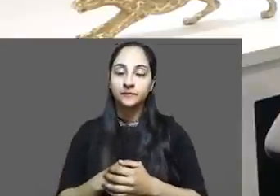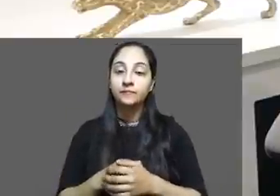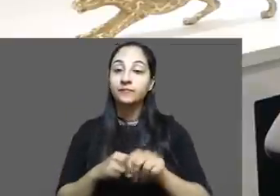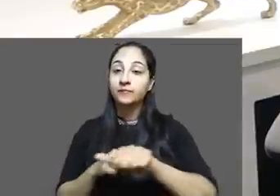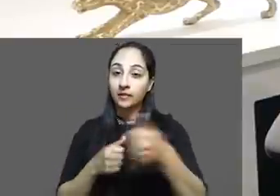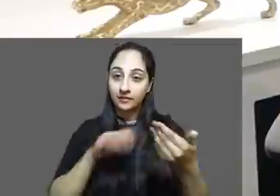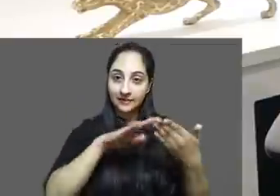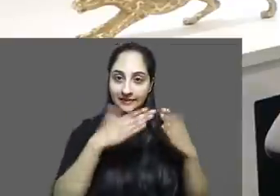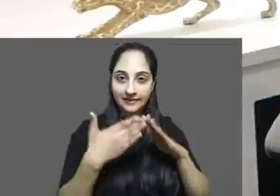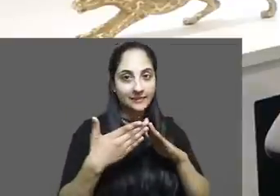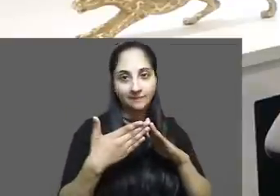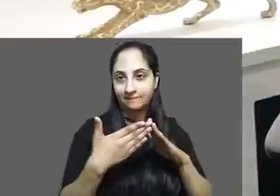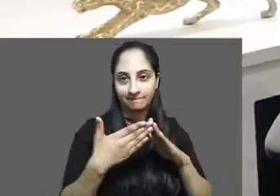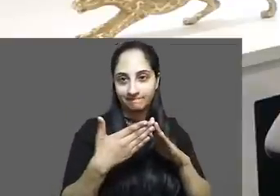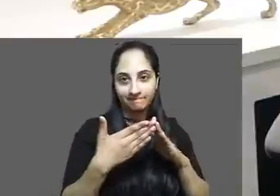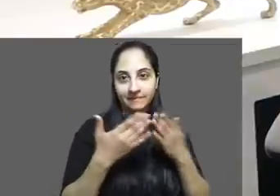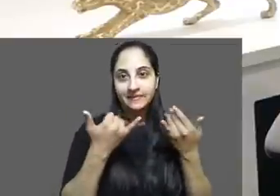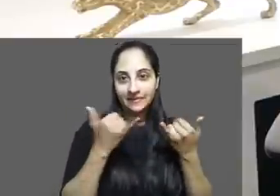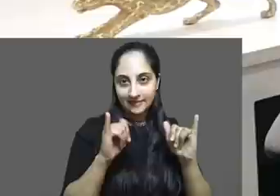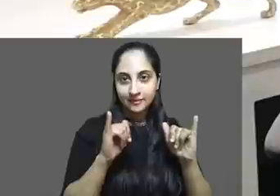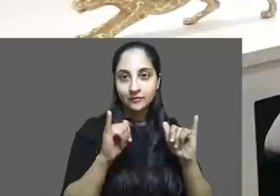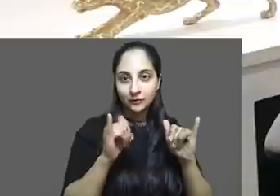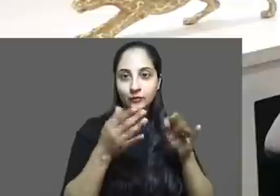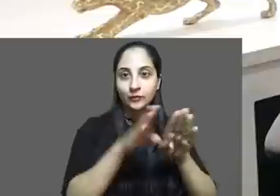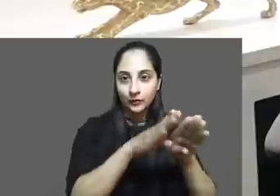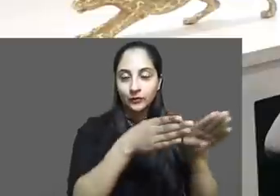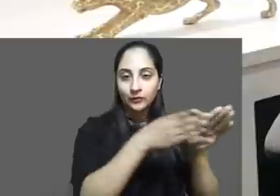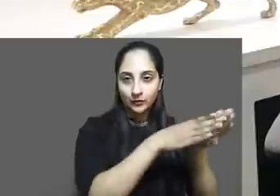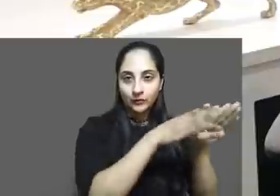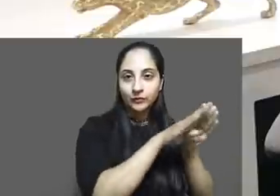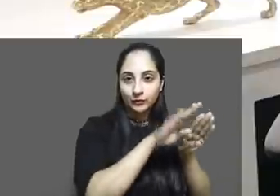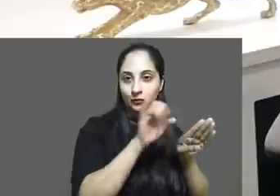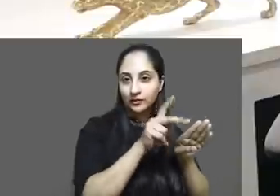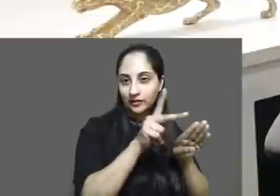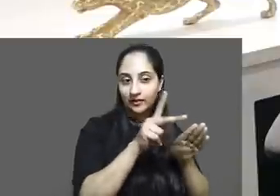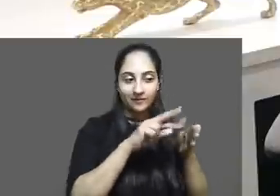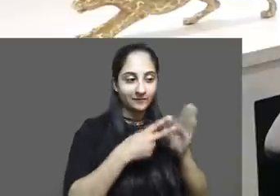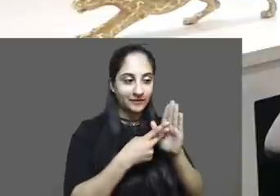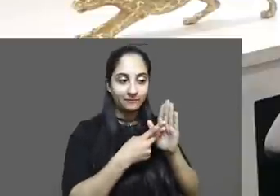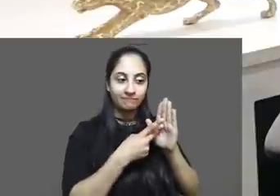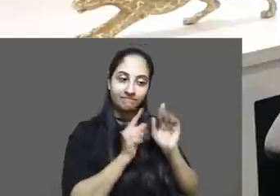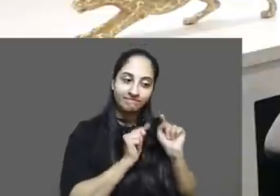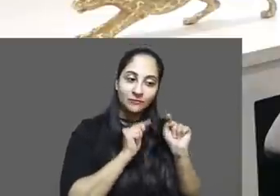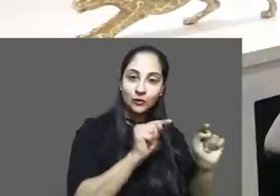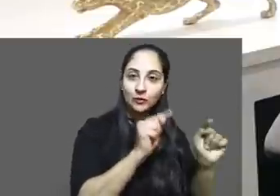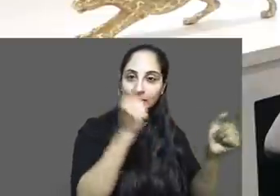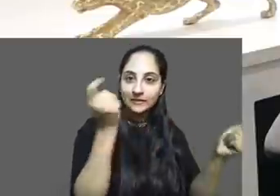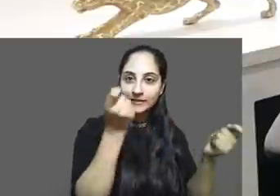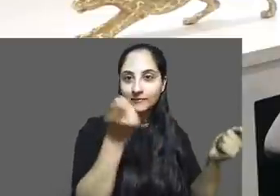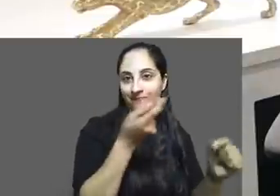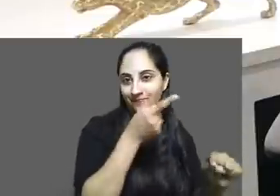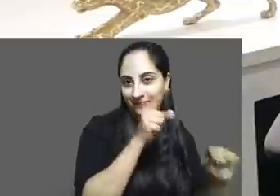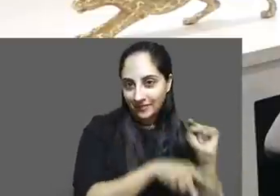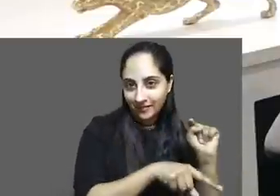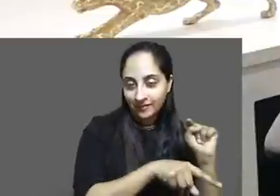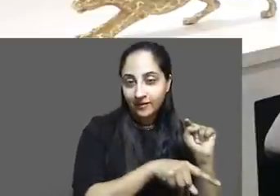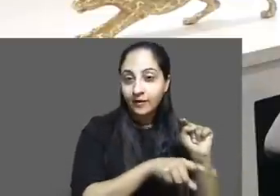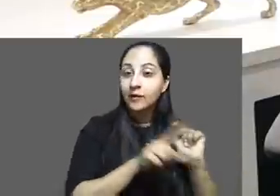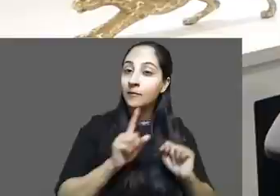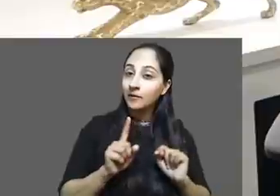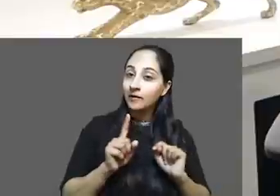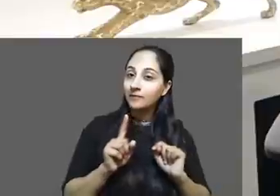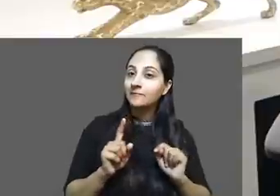course, many of us will not be able to attend Jamaat Khana to commemorate Navroz. So, on your behalf, we have asked